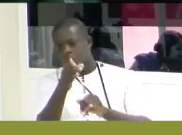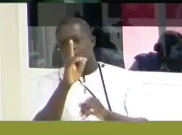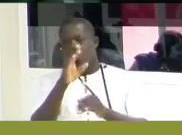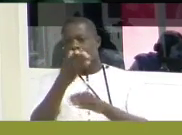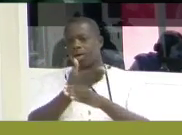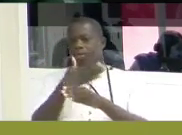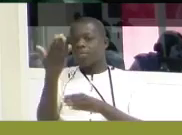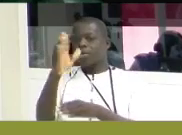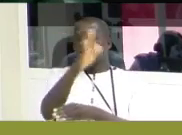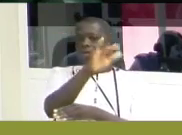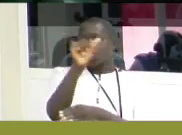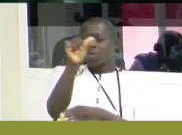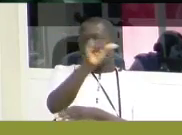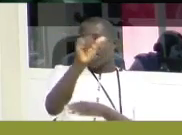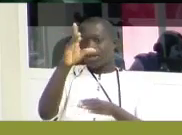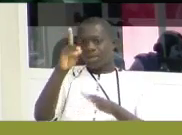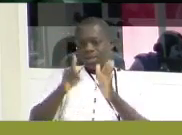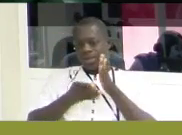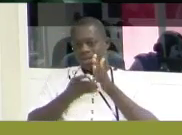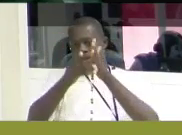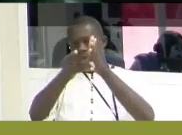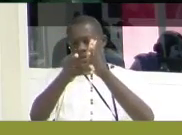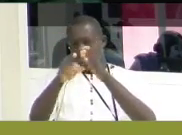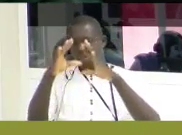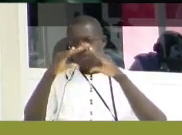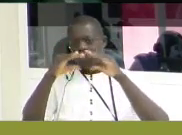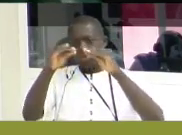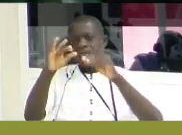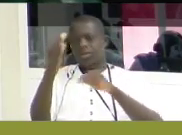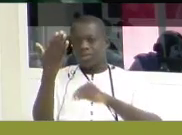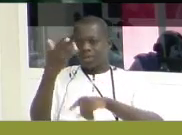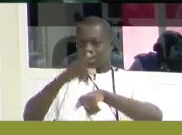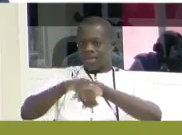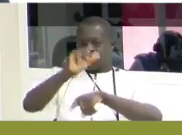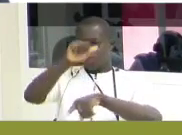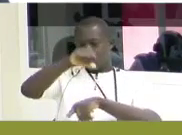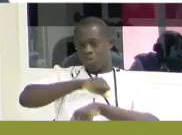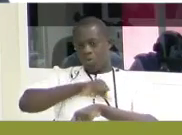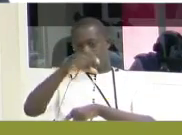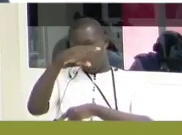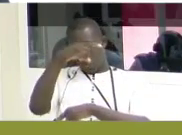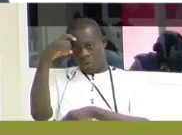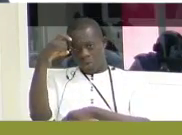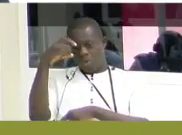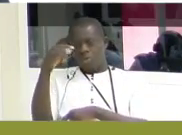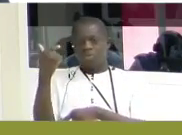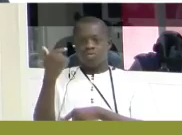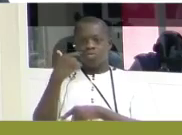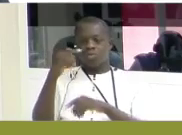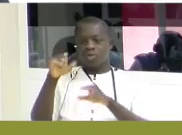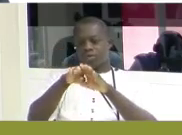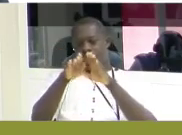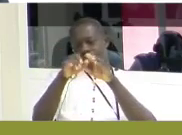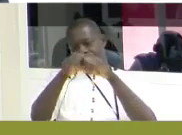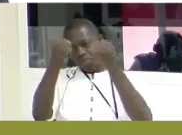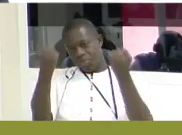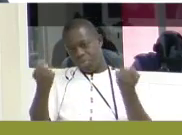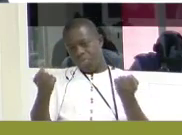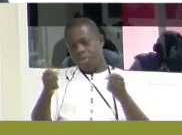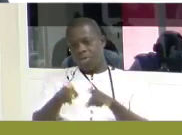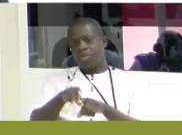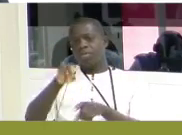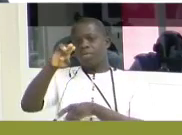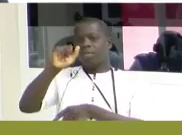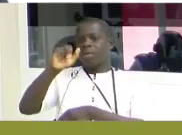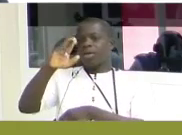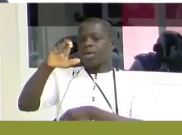press at the State House during your tenure at the Daily Observer newspaper? Marcel was there until the time I left the